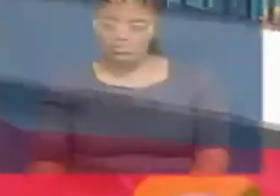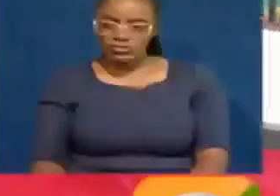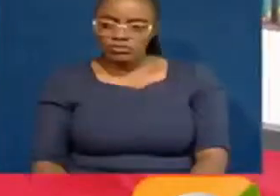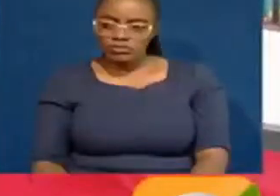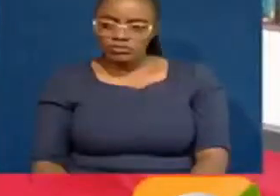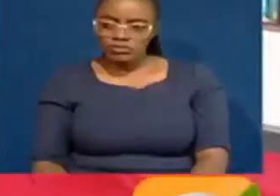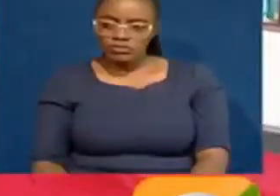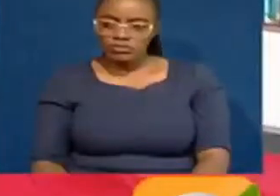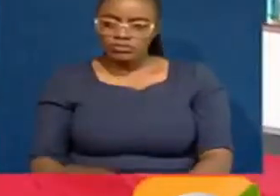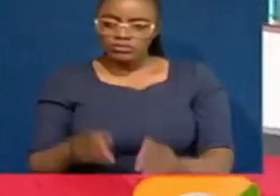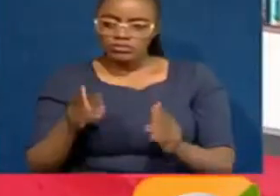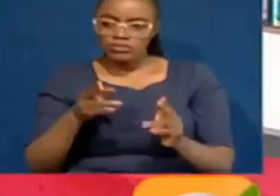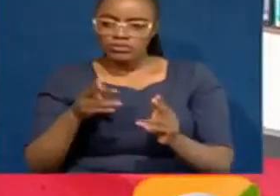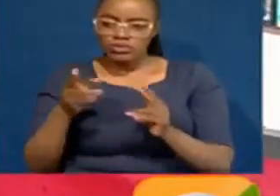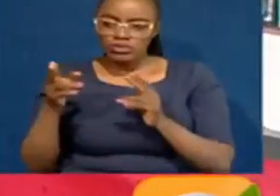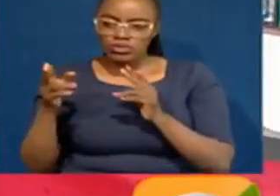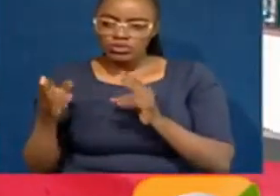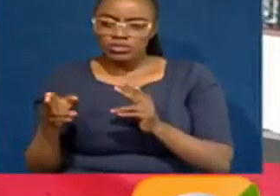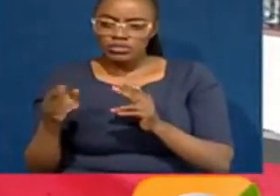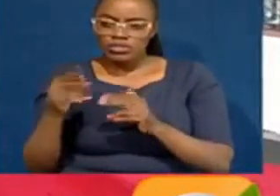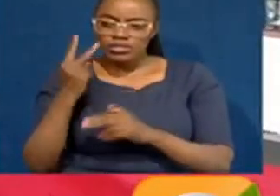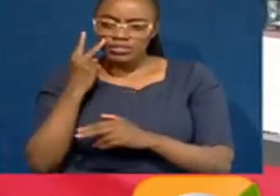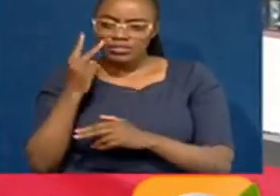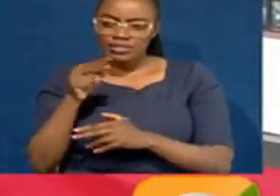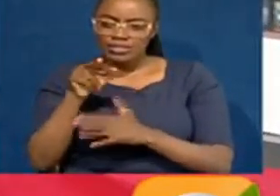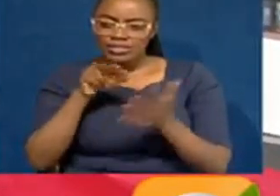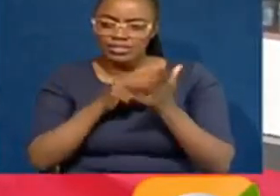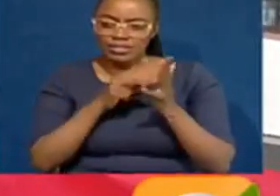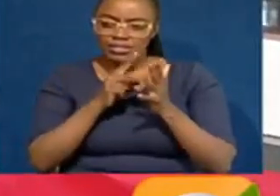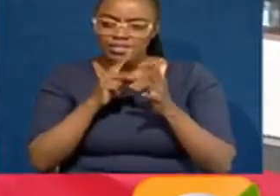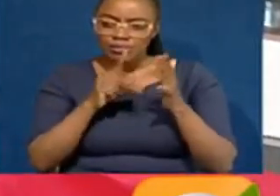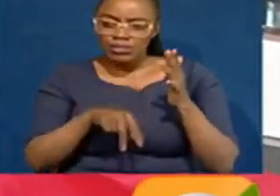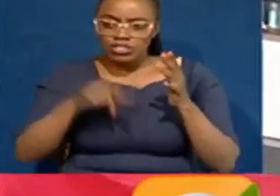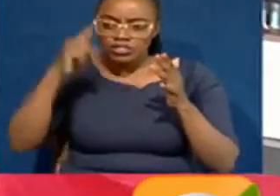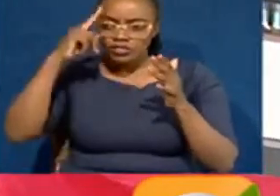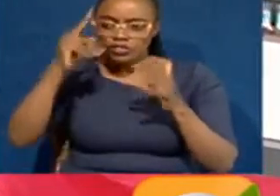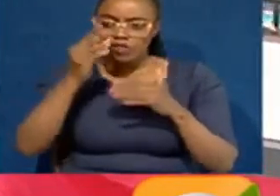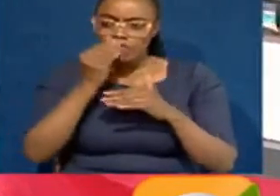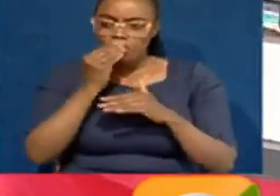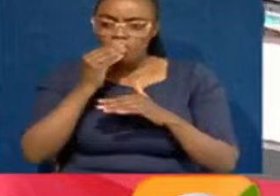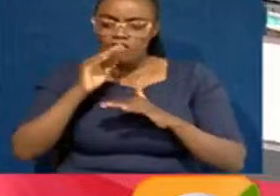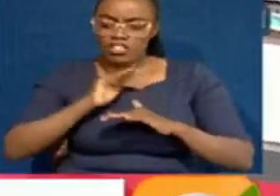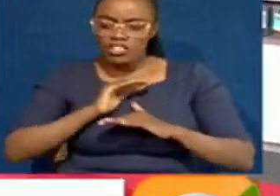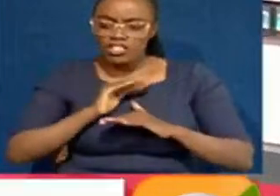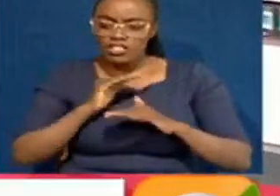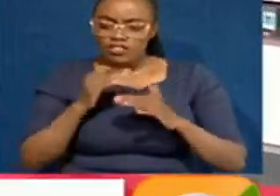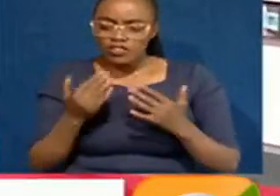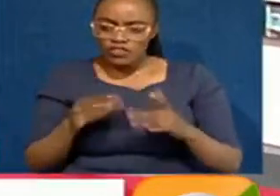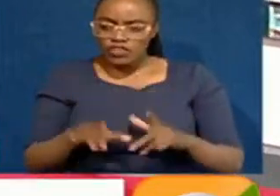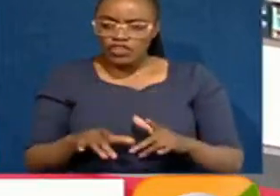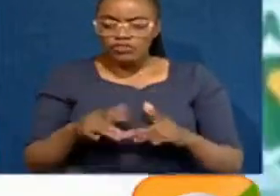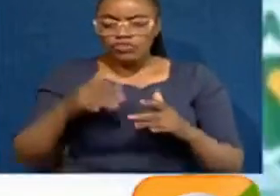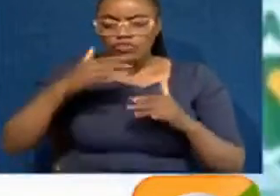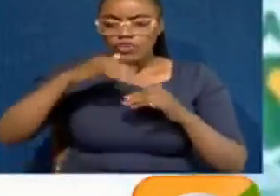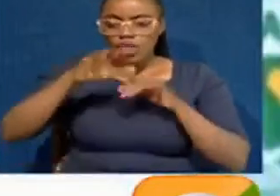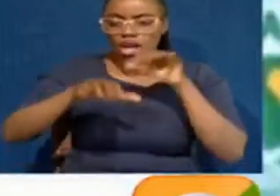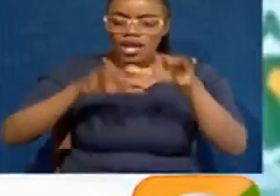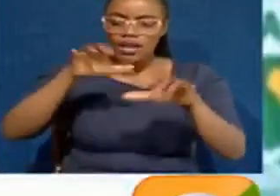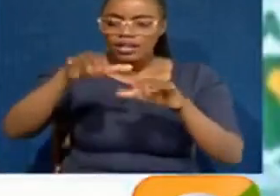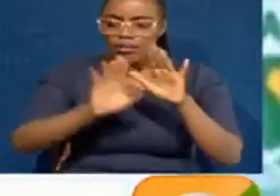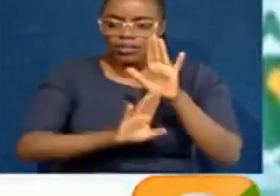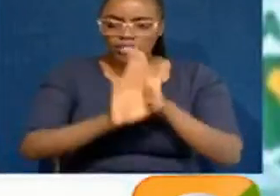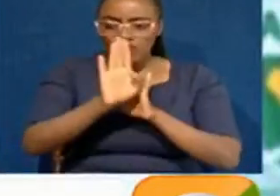usual temperatures. So what does this outlook mean for food security, for livestock rearing and